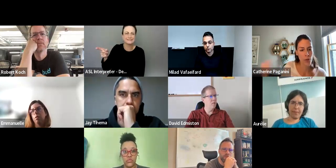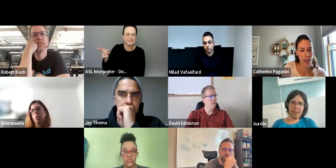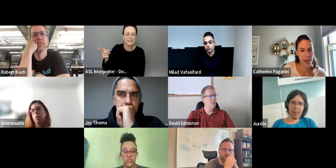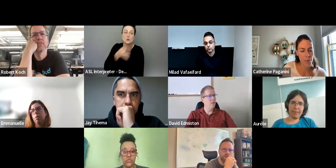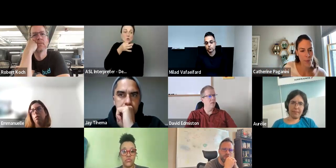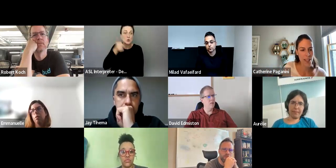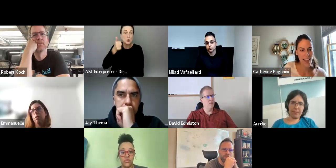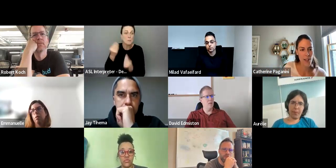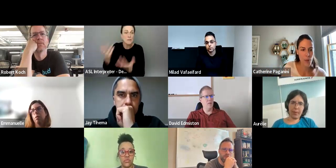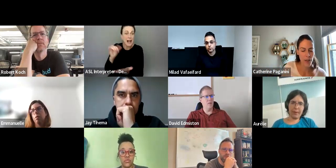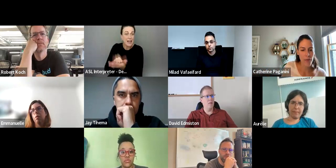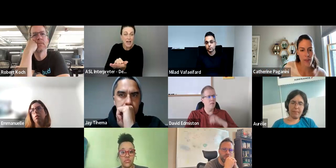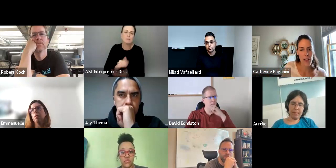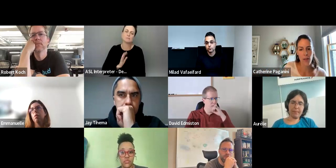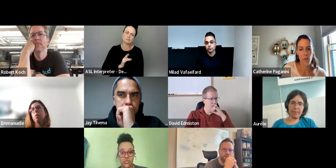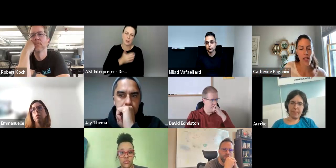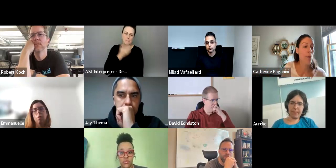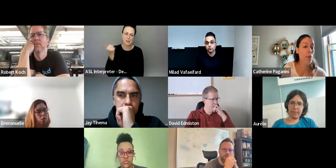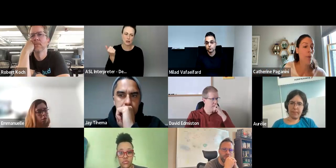sooner we can provide them with that, the better.